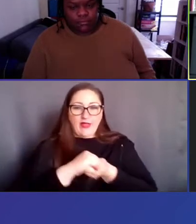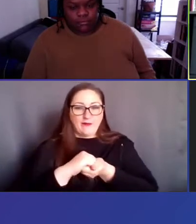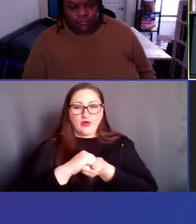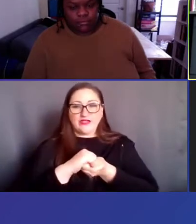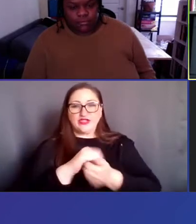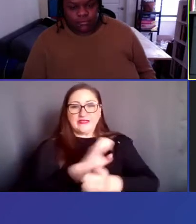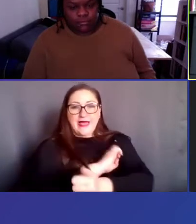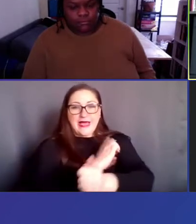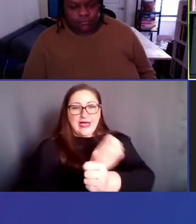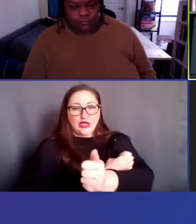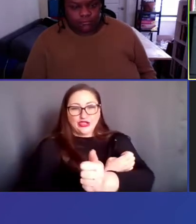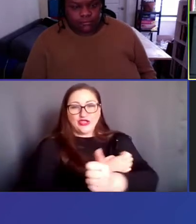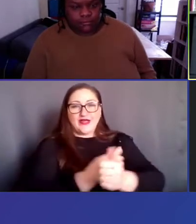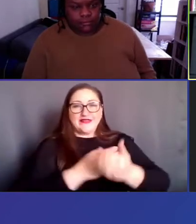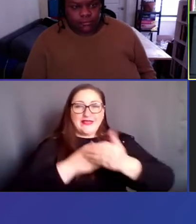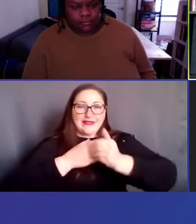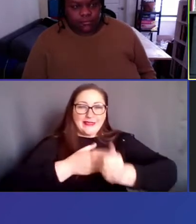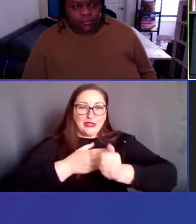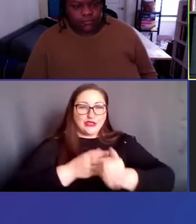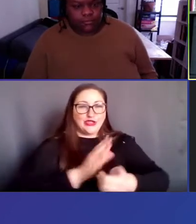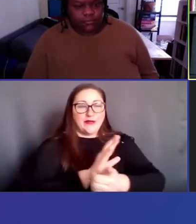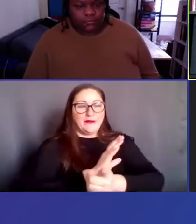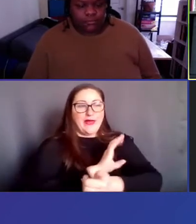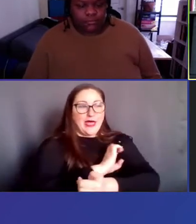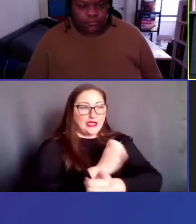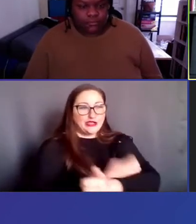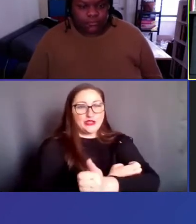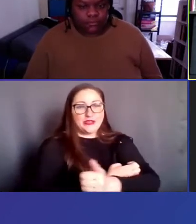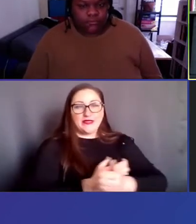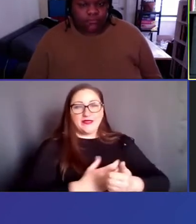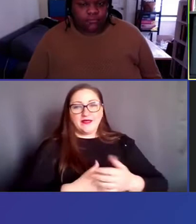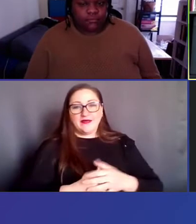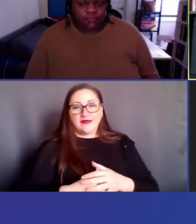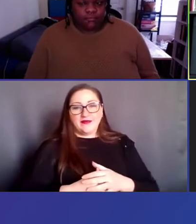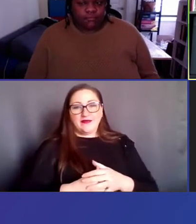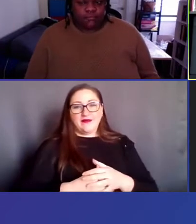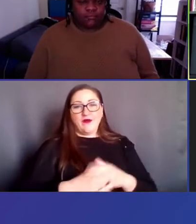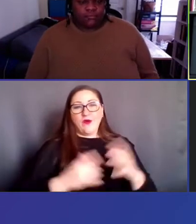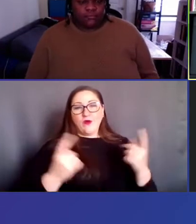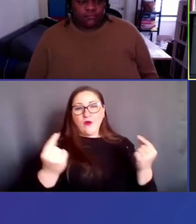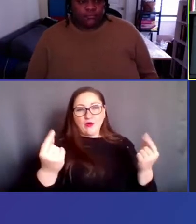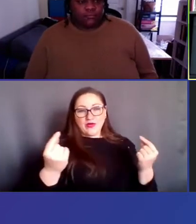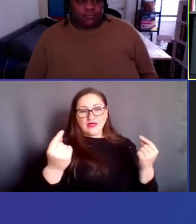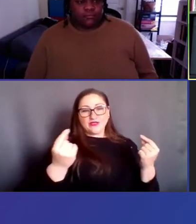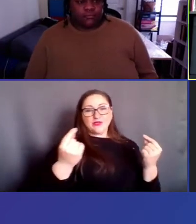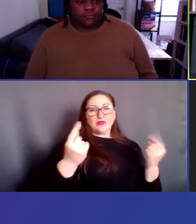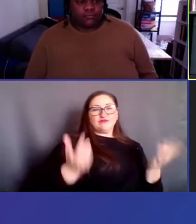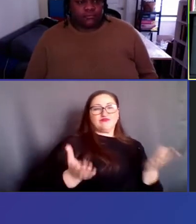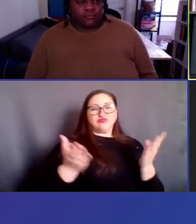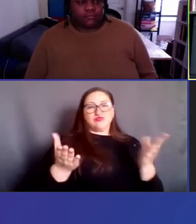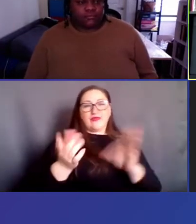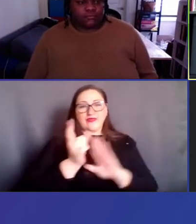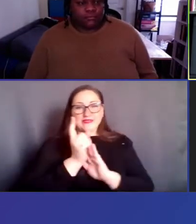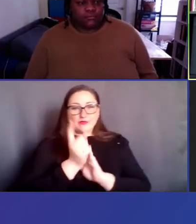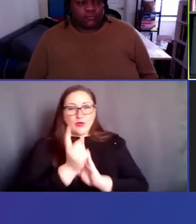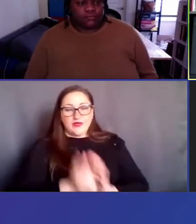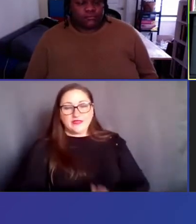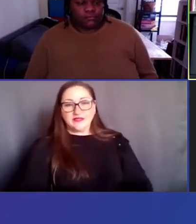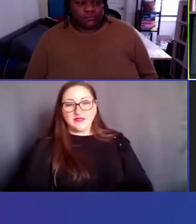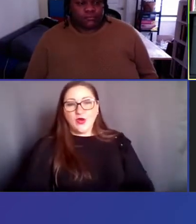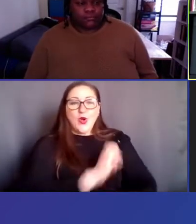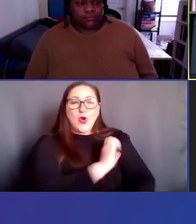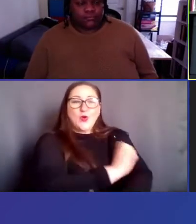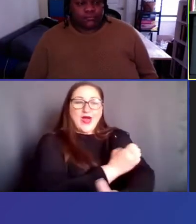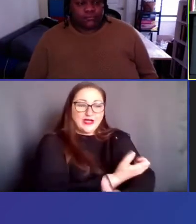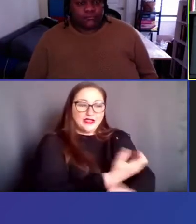and kind of leadership energy is seeing where everyone falls in the mix in these moments. What energy can you